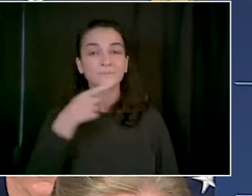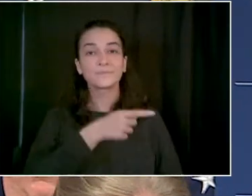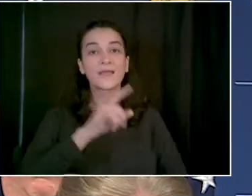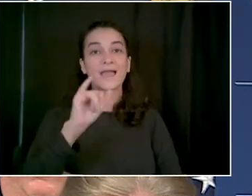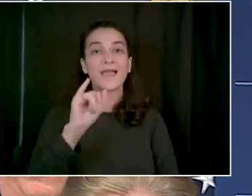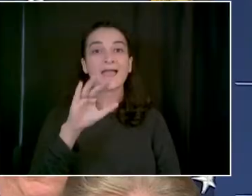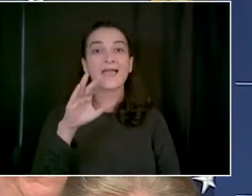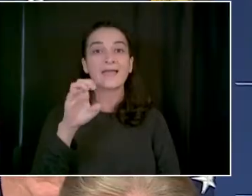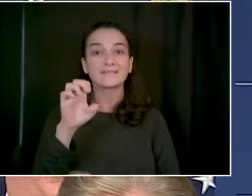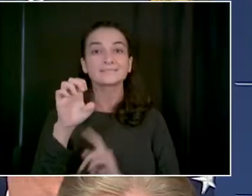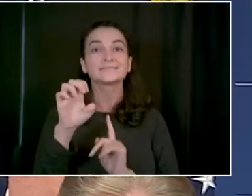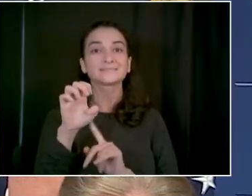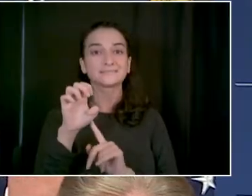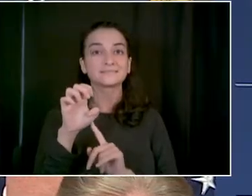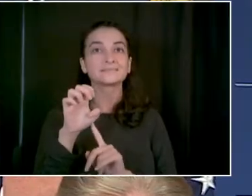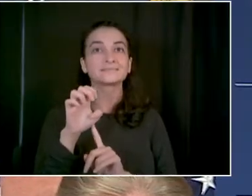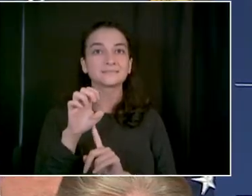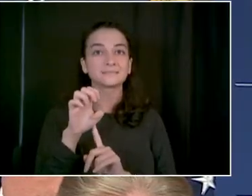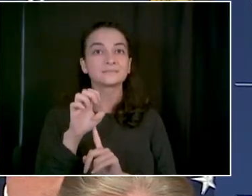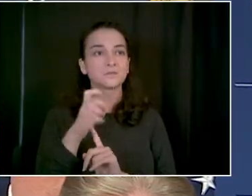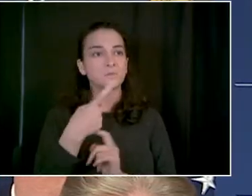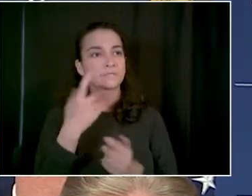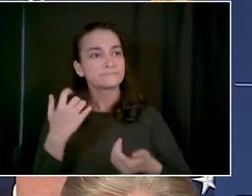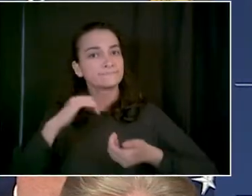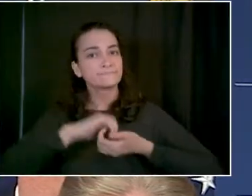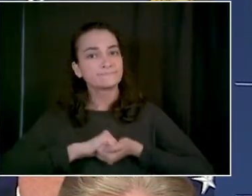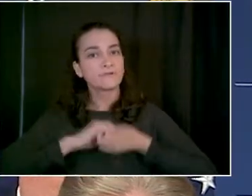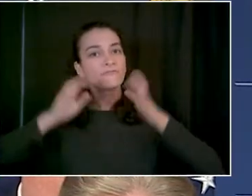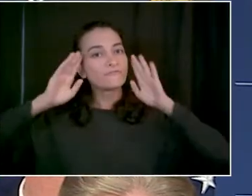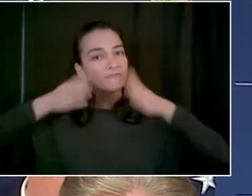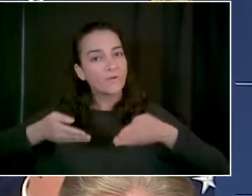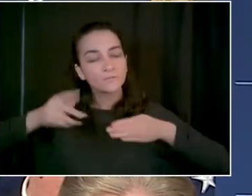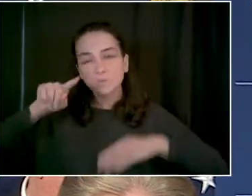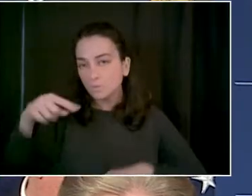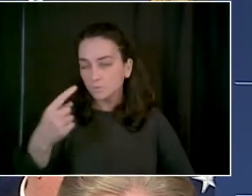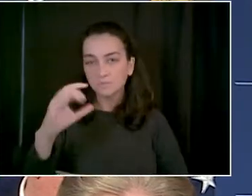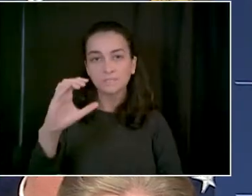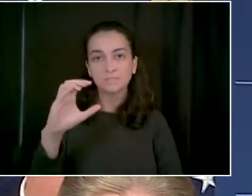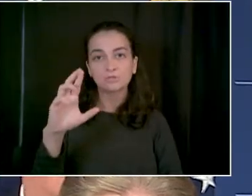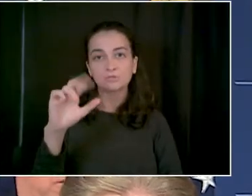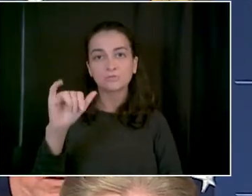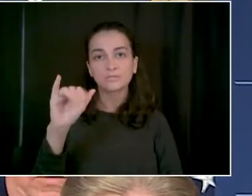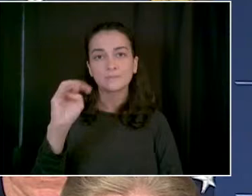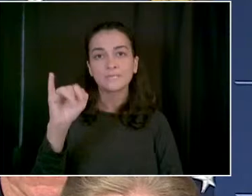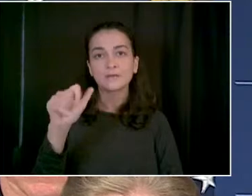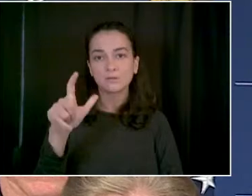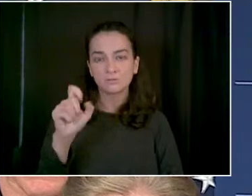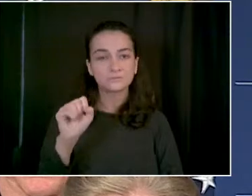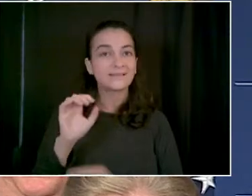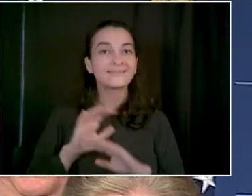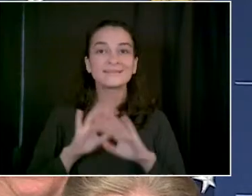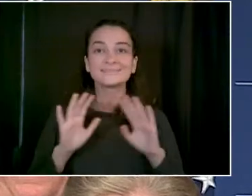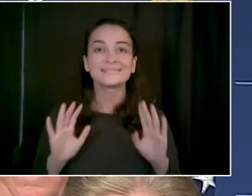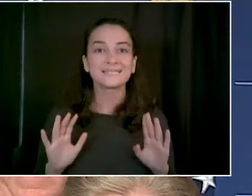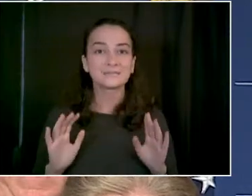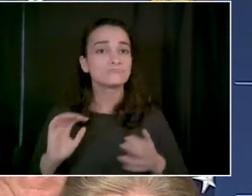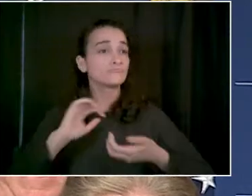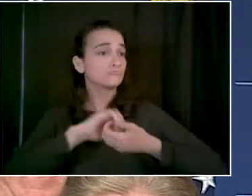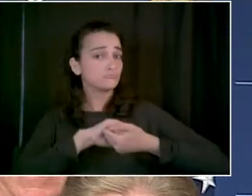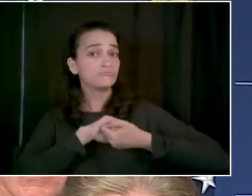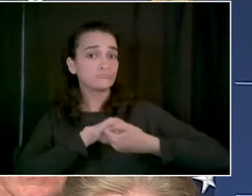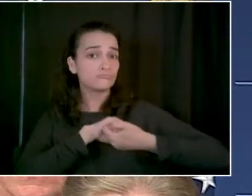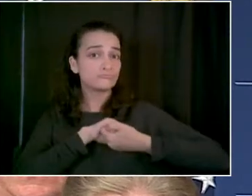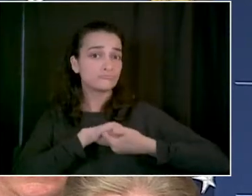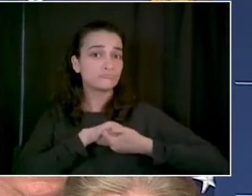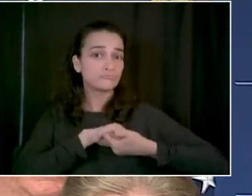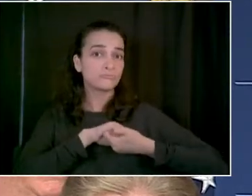safety like every other federal partner, and we are happy to coordinate with them for criminal investigation. We're not